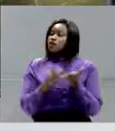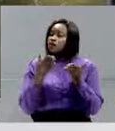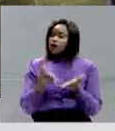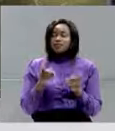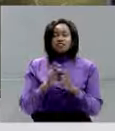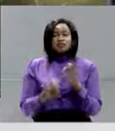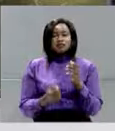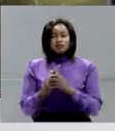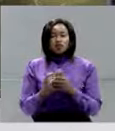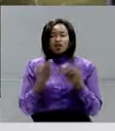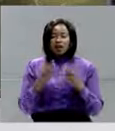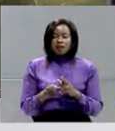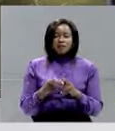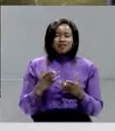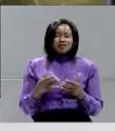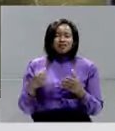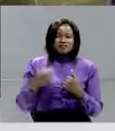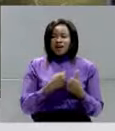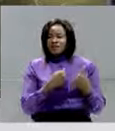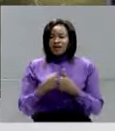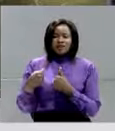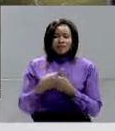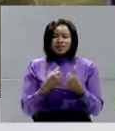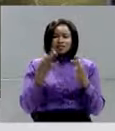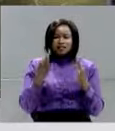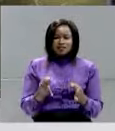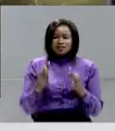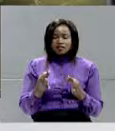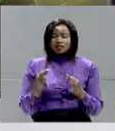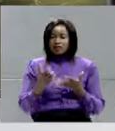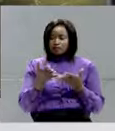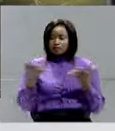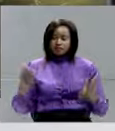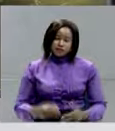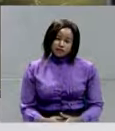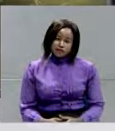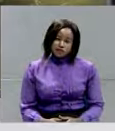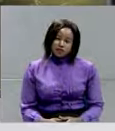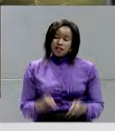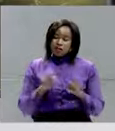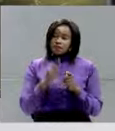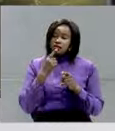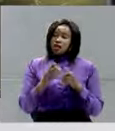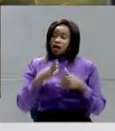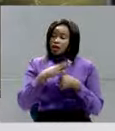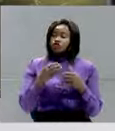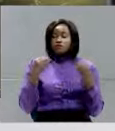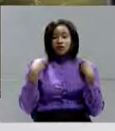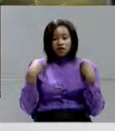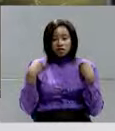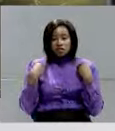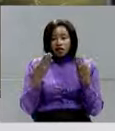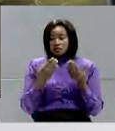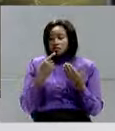a denial and sometimes fighting over property among couples. Now, this is partly attributed to cultural practices that dictate that a